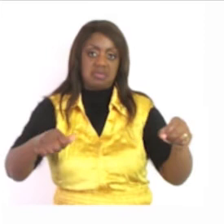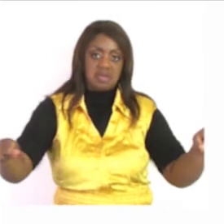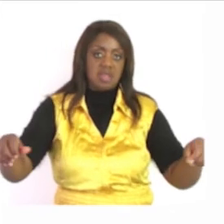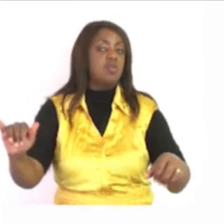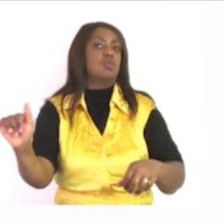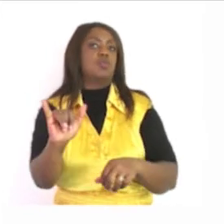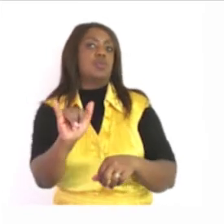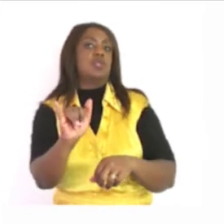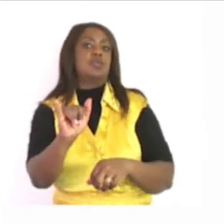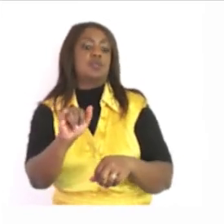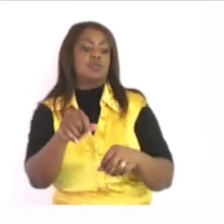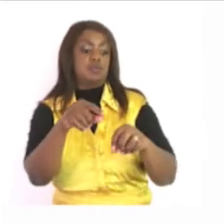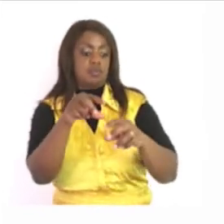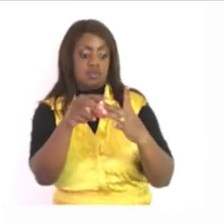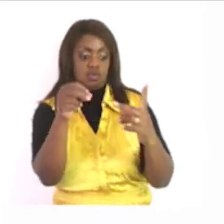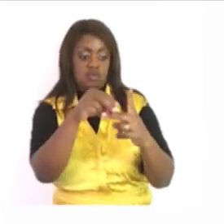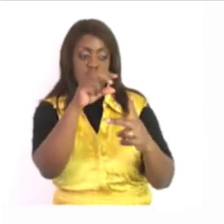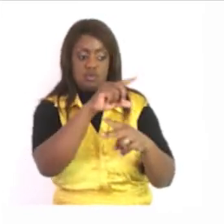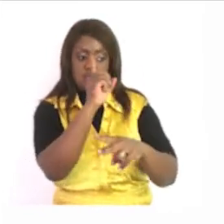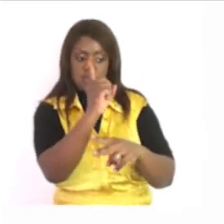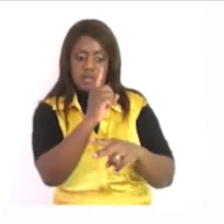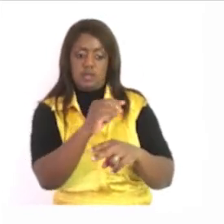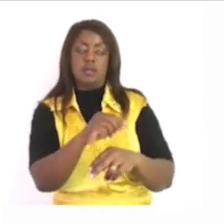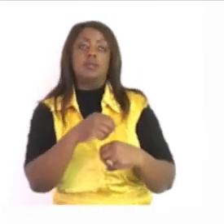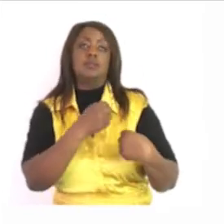and why are we using that instrument?